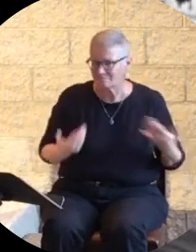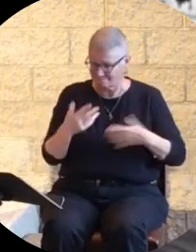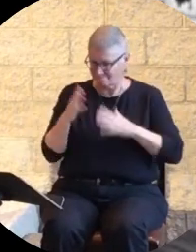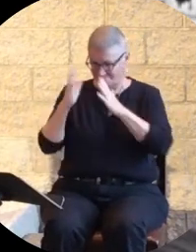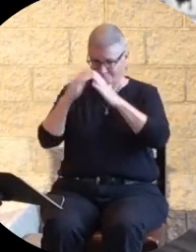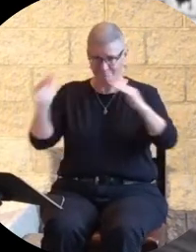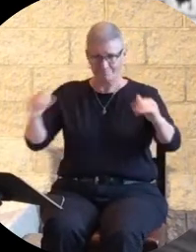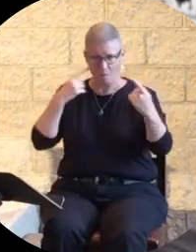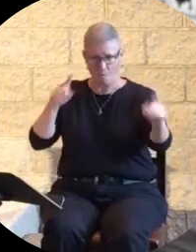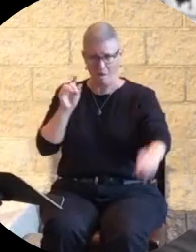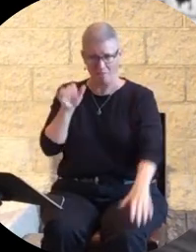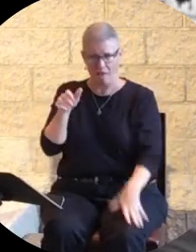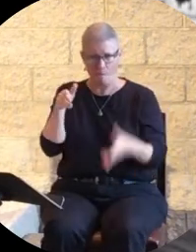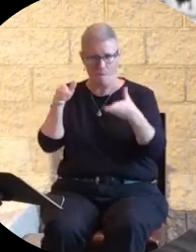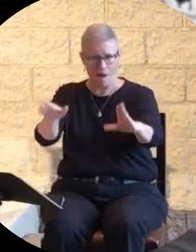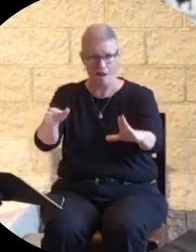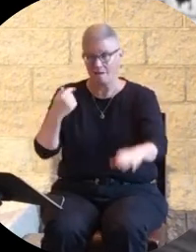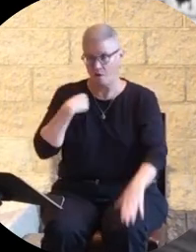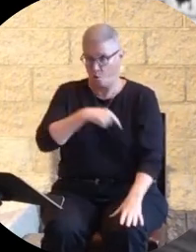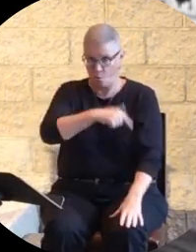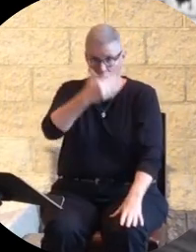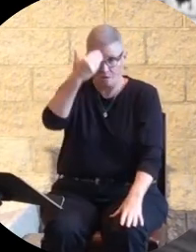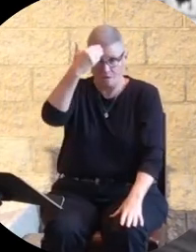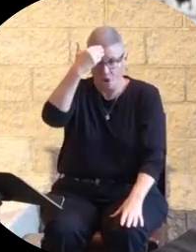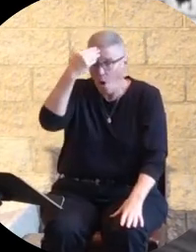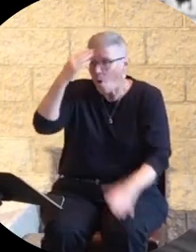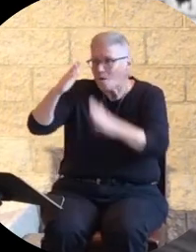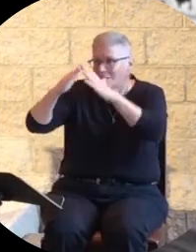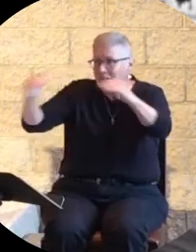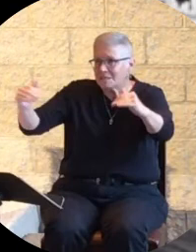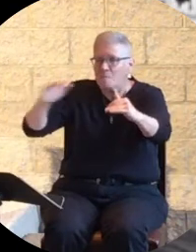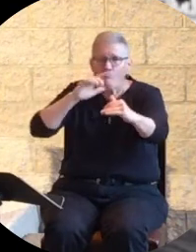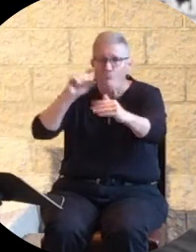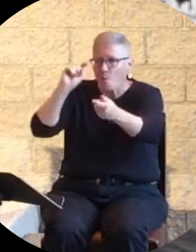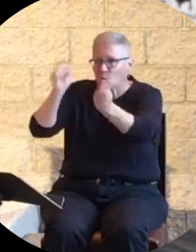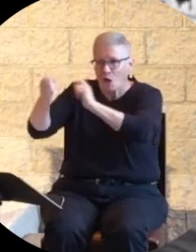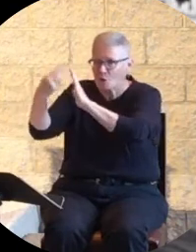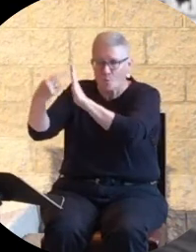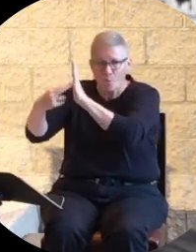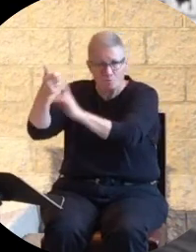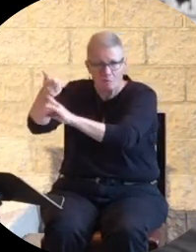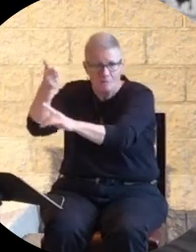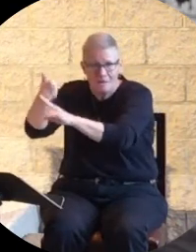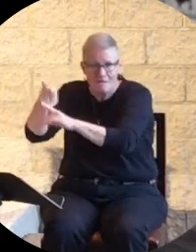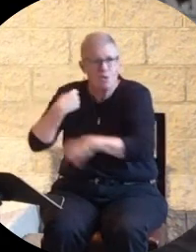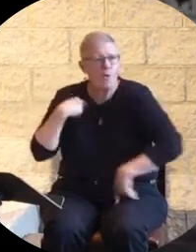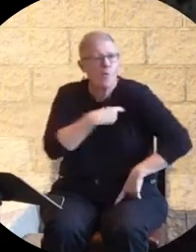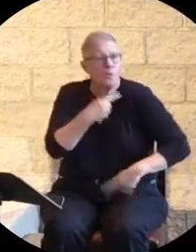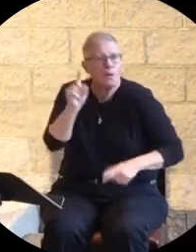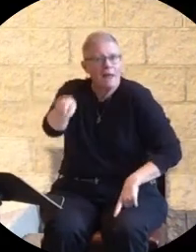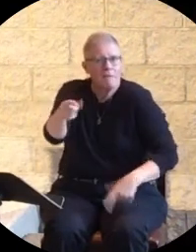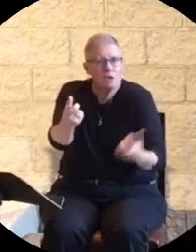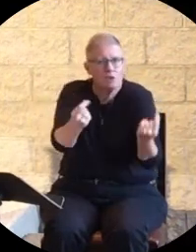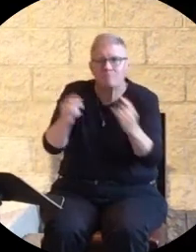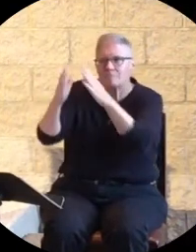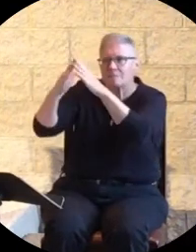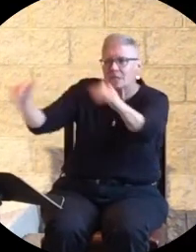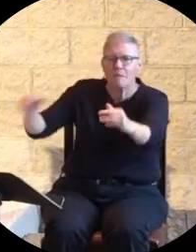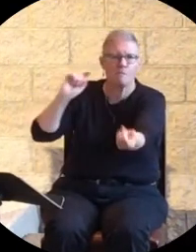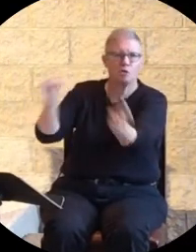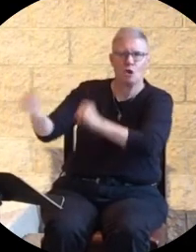works. And since we know that the system will not change the rules, we are going to have to change the